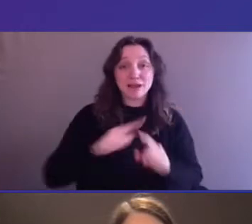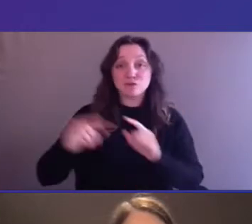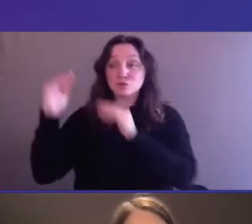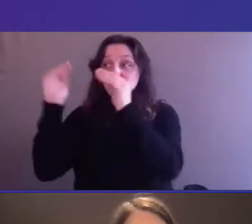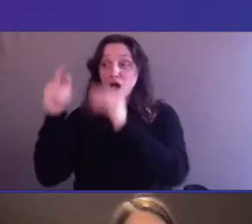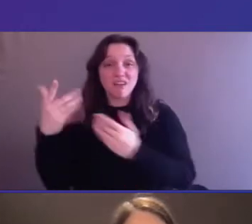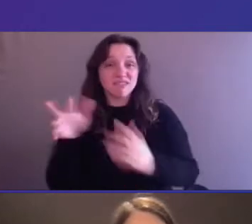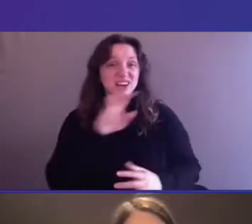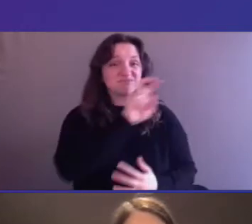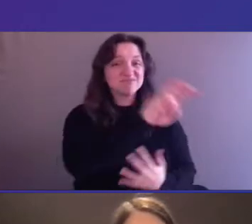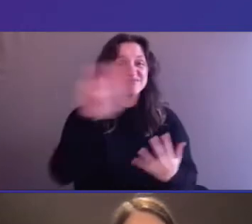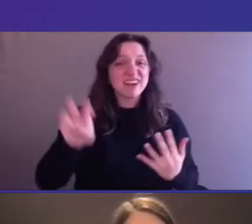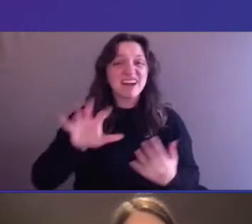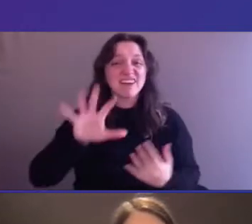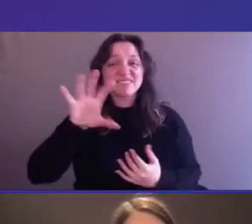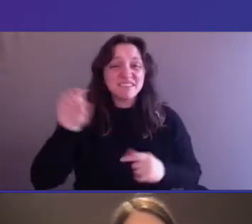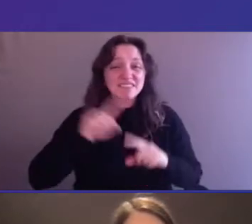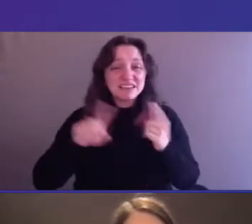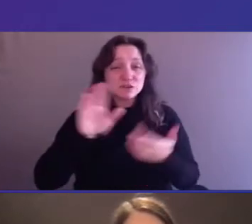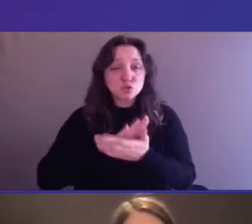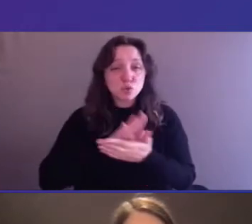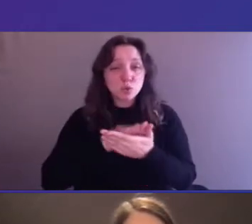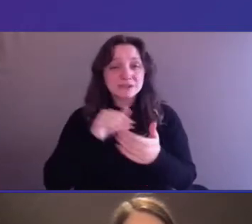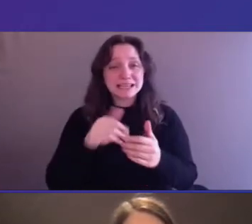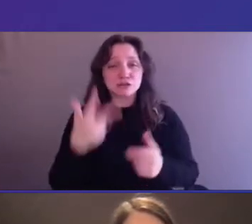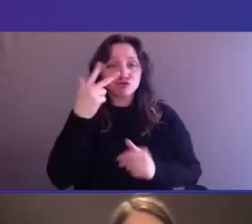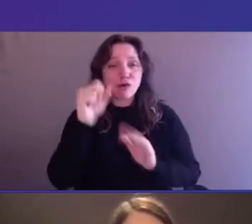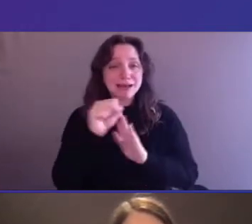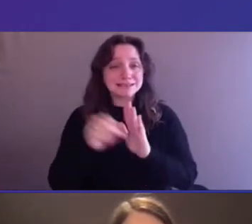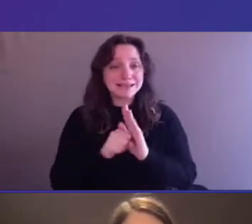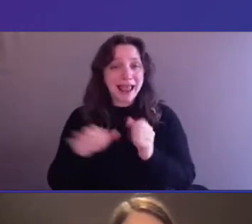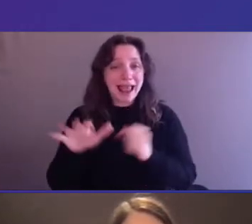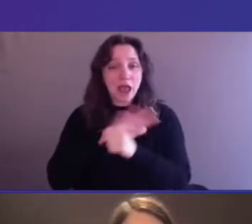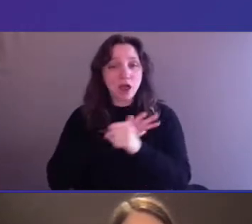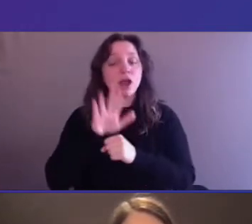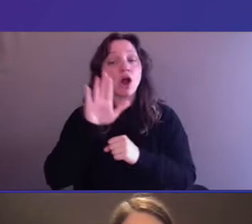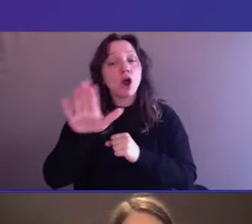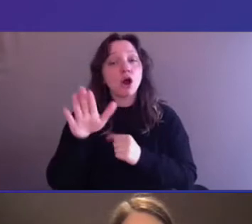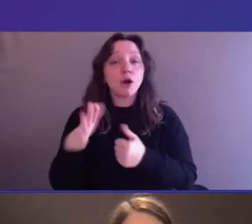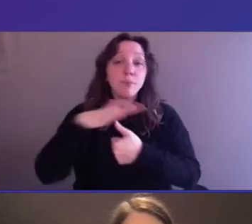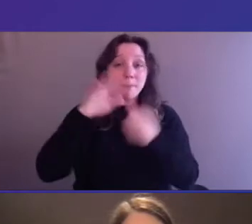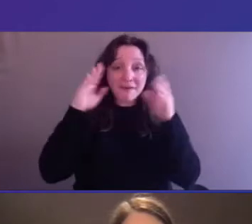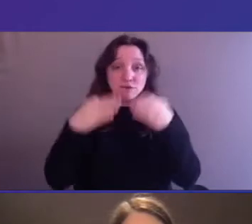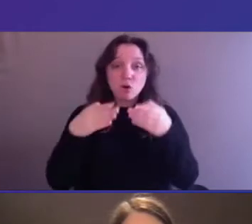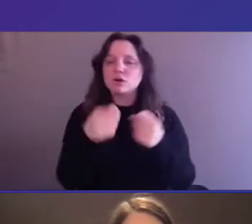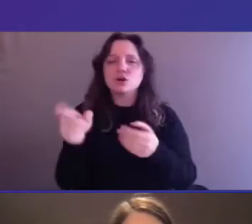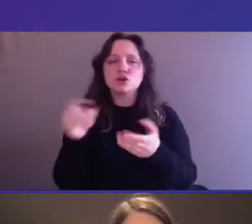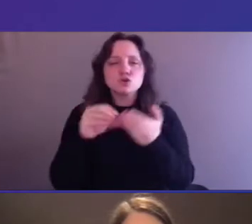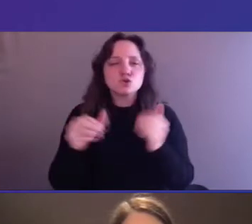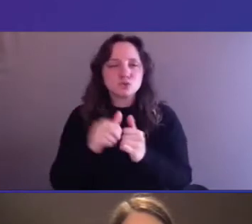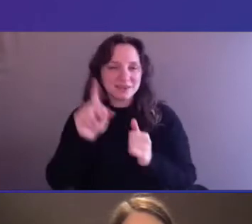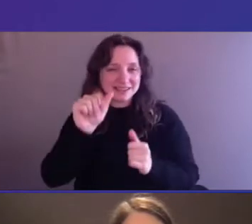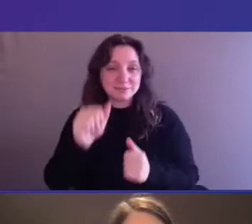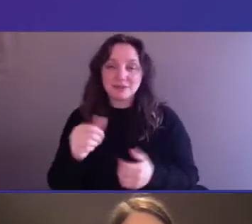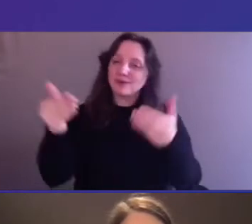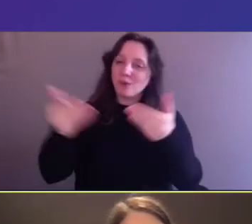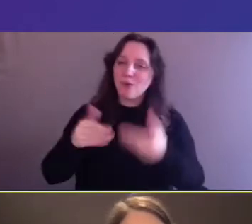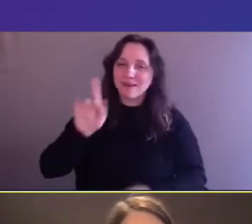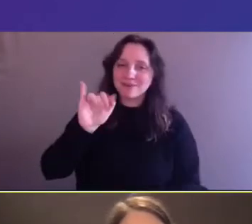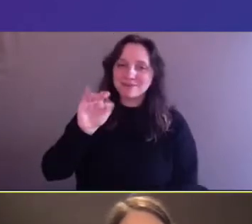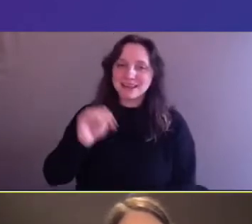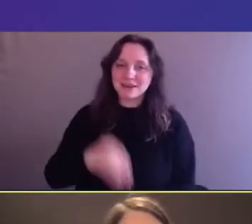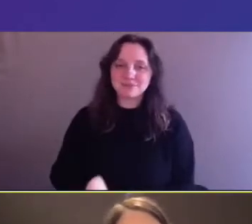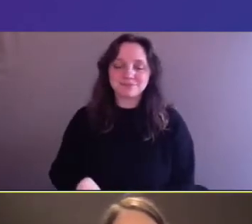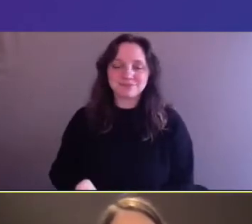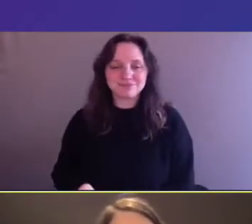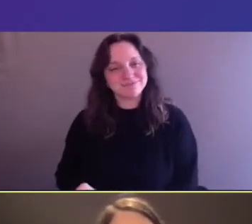schools across the tri-state area, and a particular focus in working with students with disabilities. Welcome, Kim. Thanks so